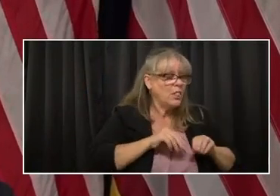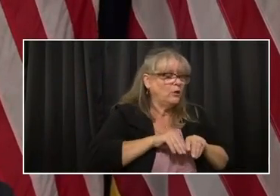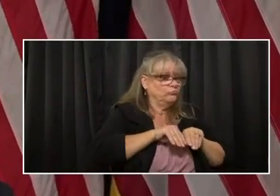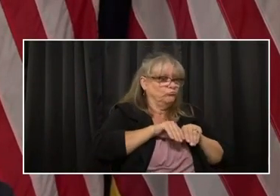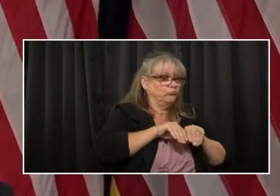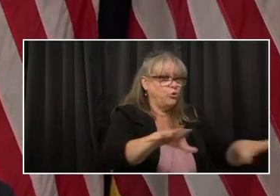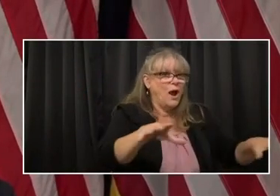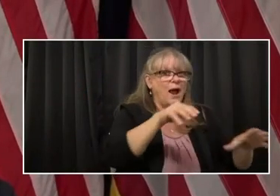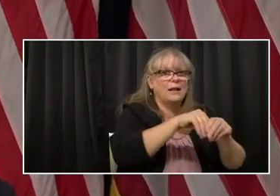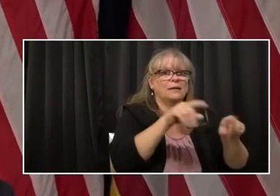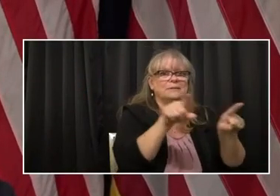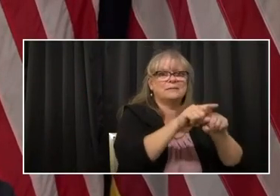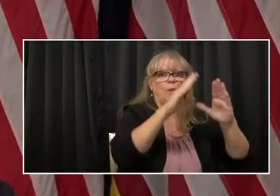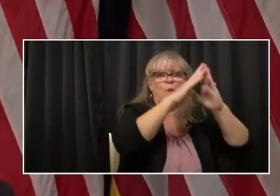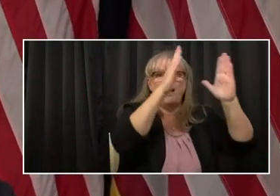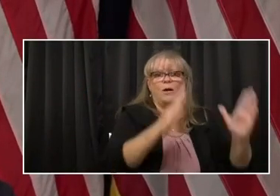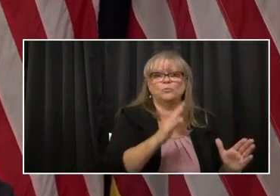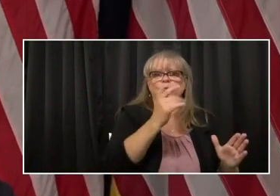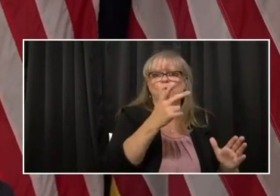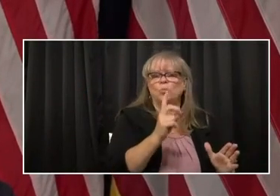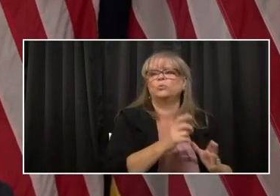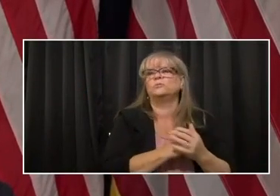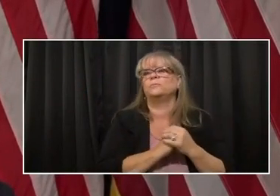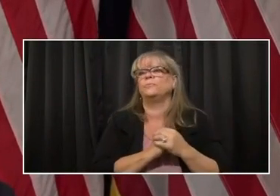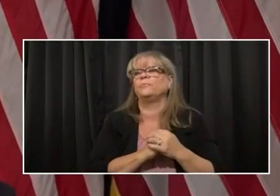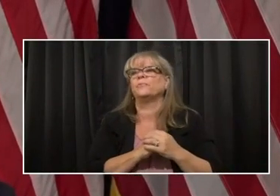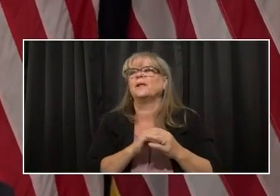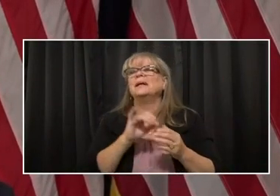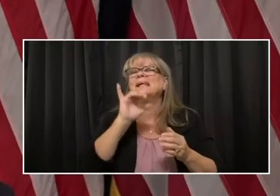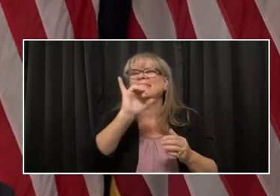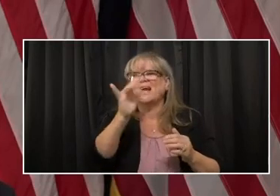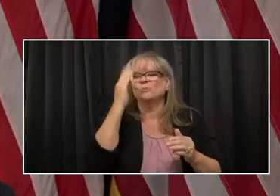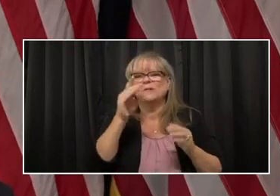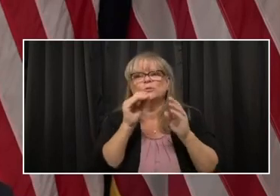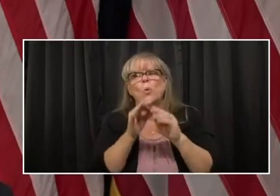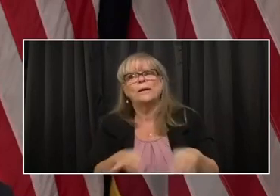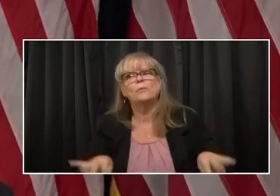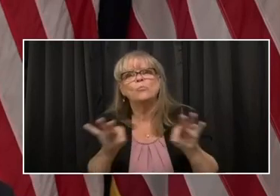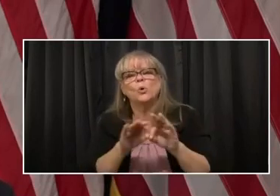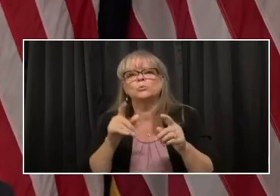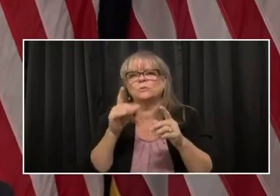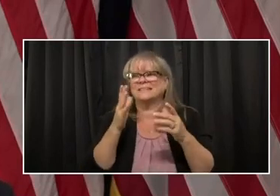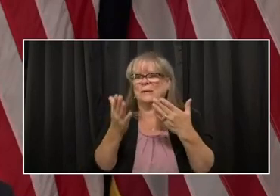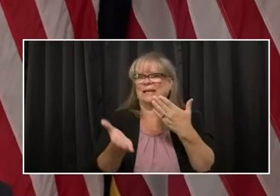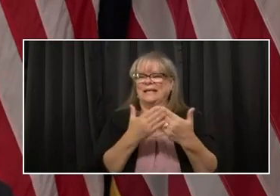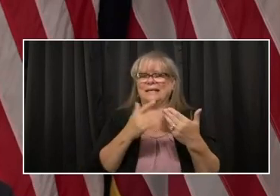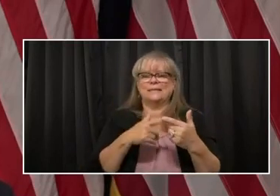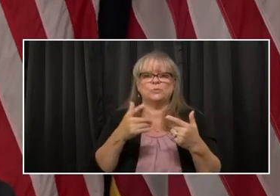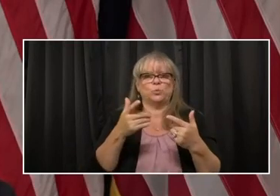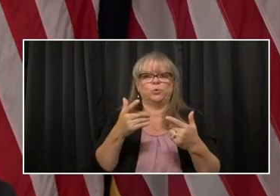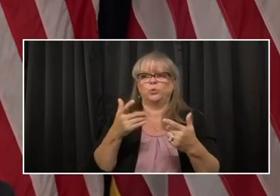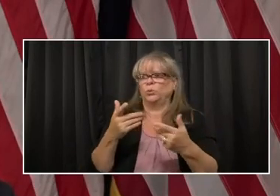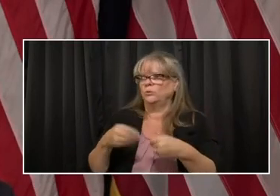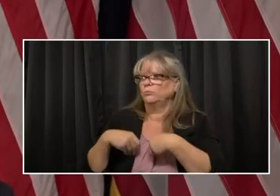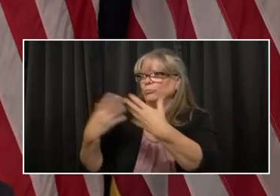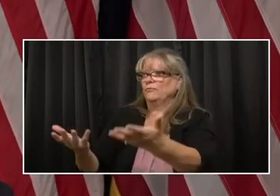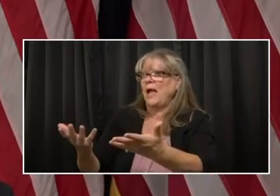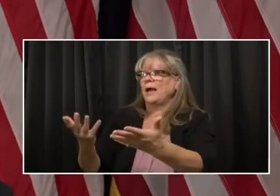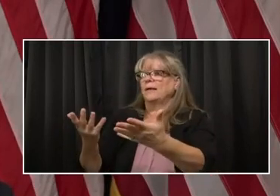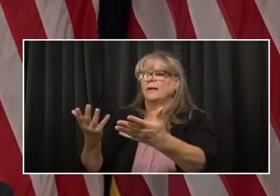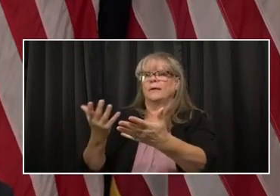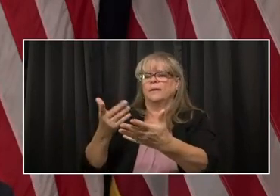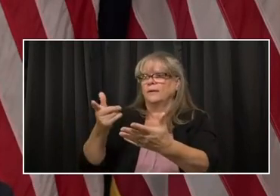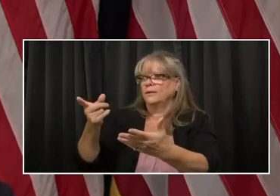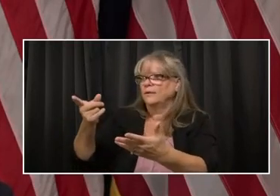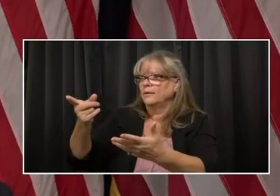and everybody else. So that's why the free, quick, easy testing sites are fully bilingual, English and Spanish. In Water World, they're also